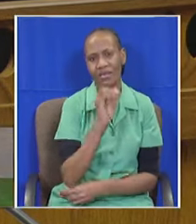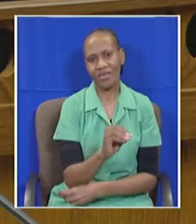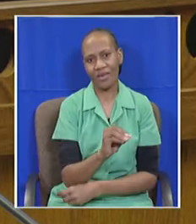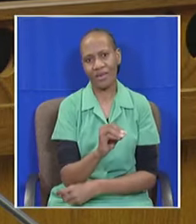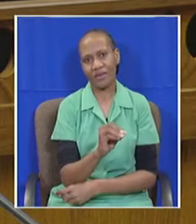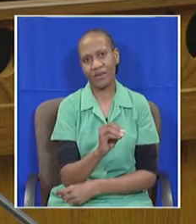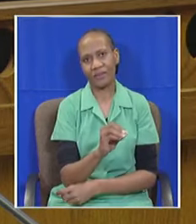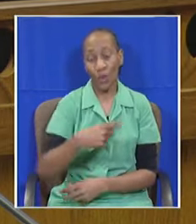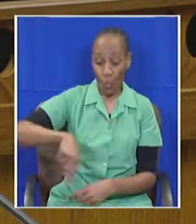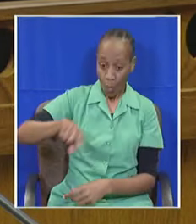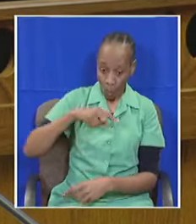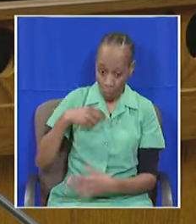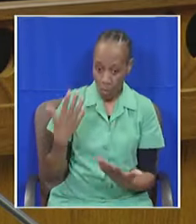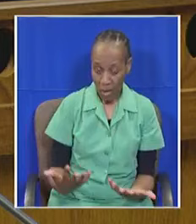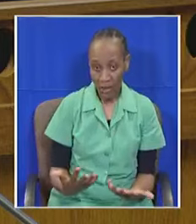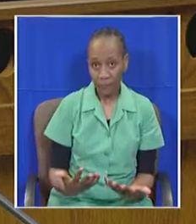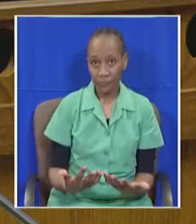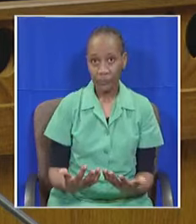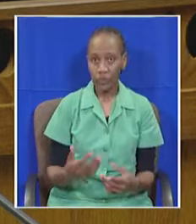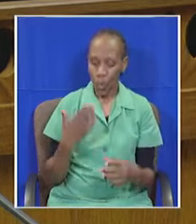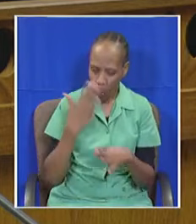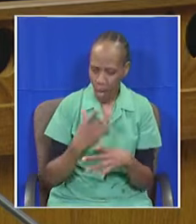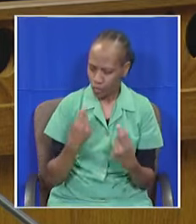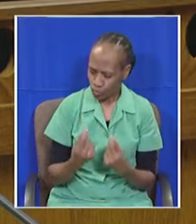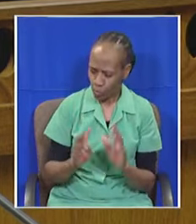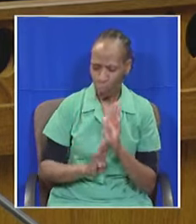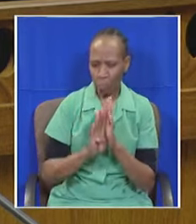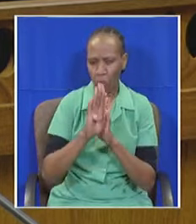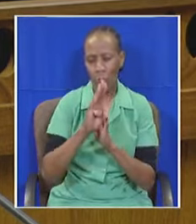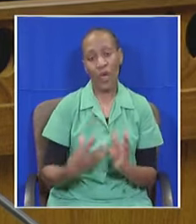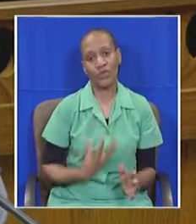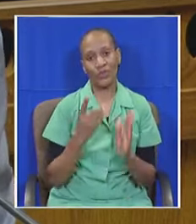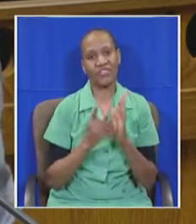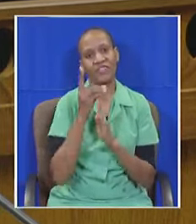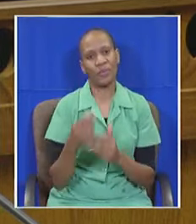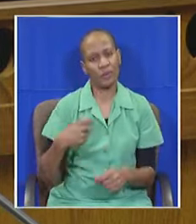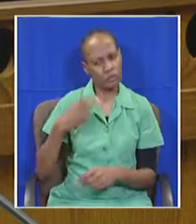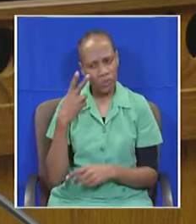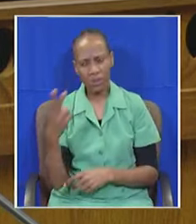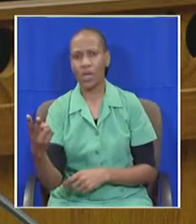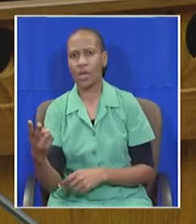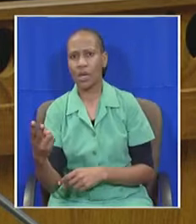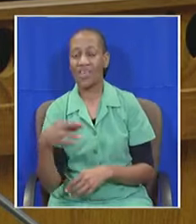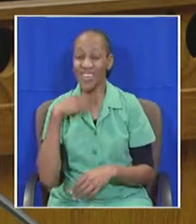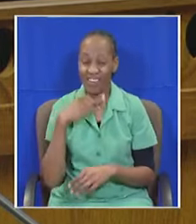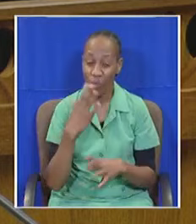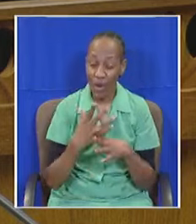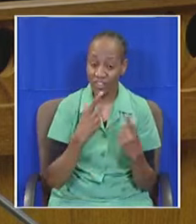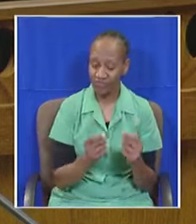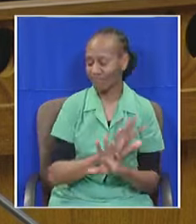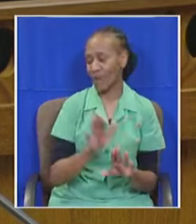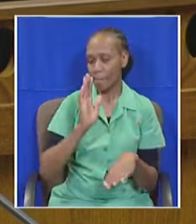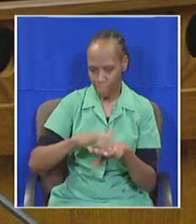us. While we have made good progress in youth development, we recognize that this is not enough and that